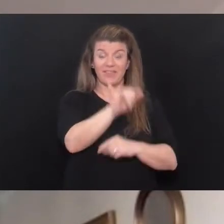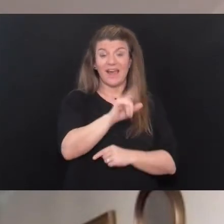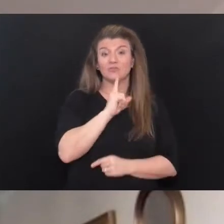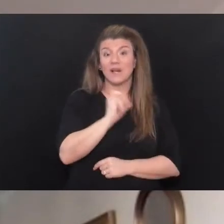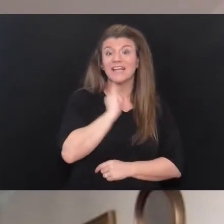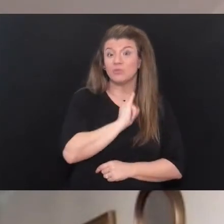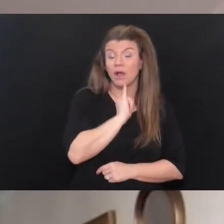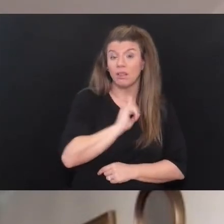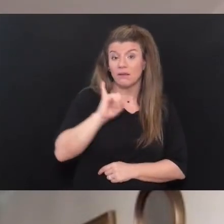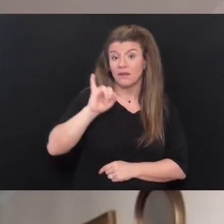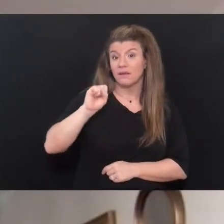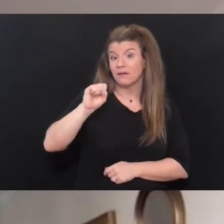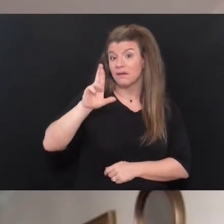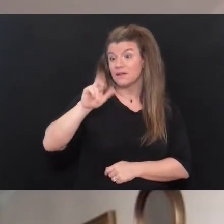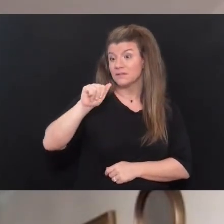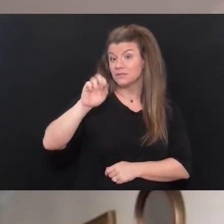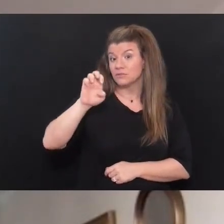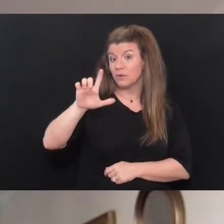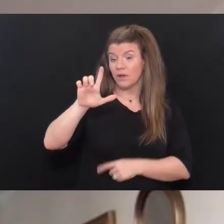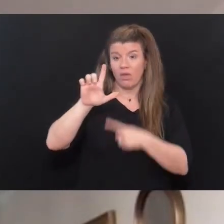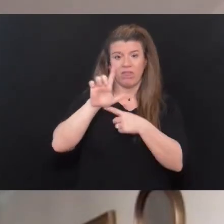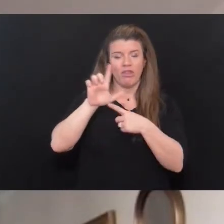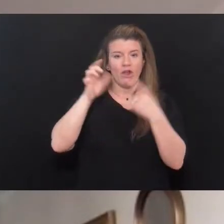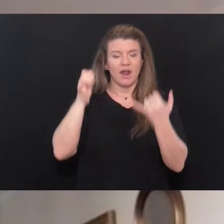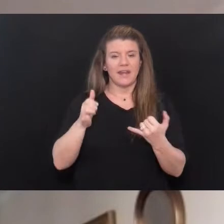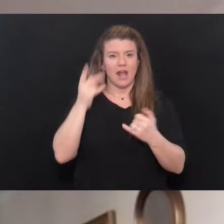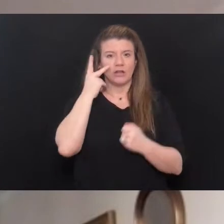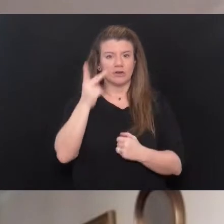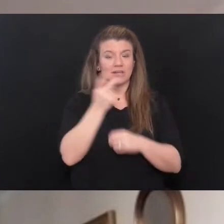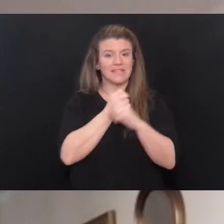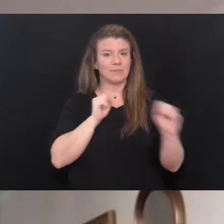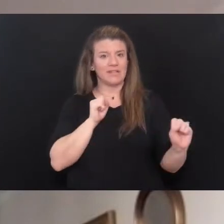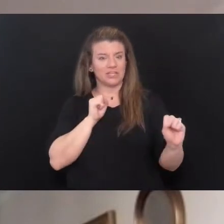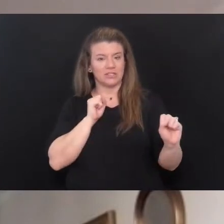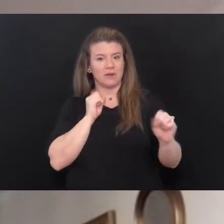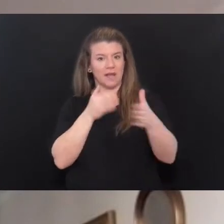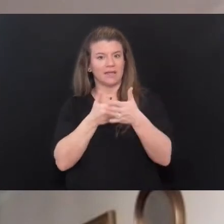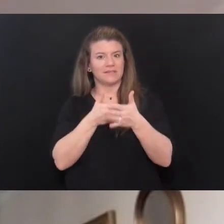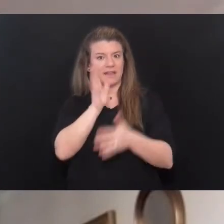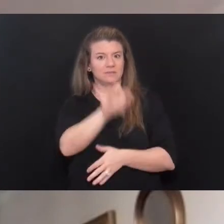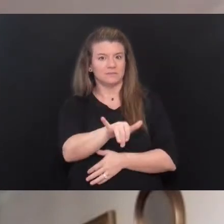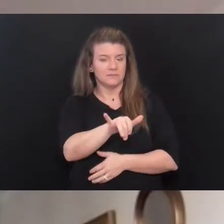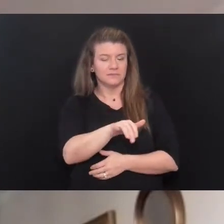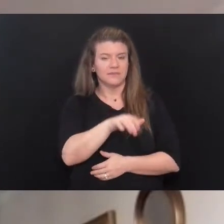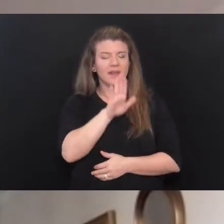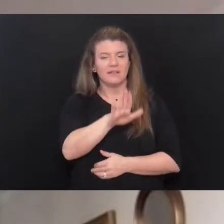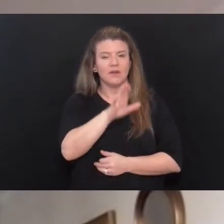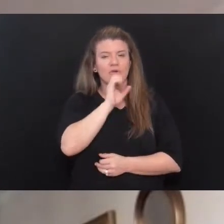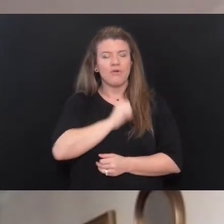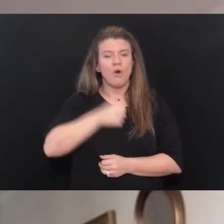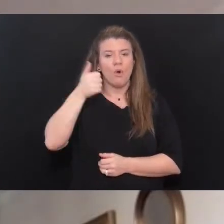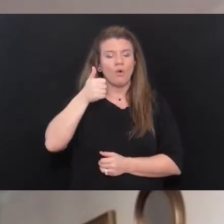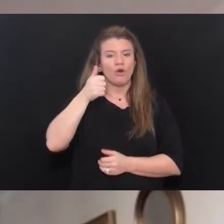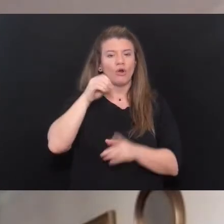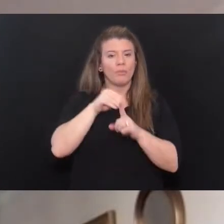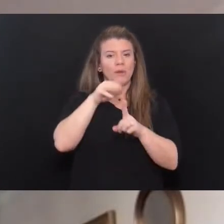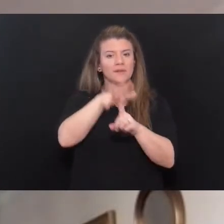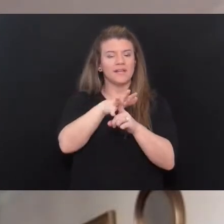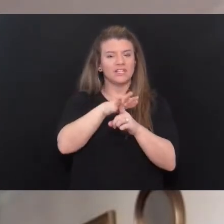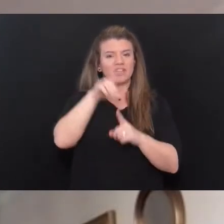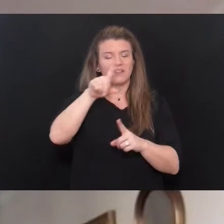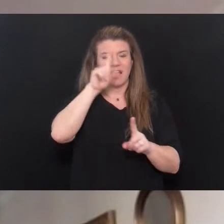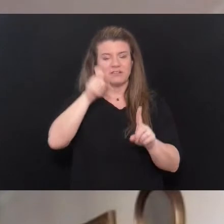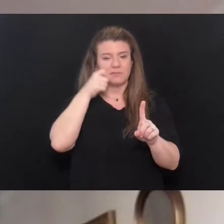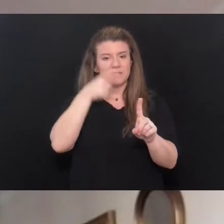is starting to see a protection against that. And particularly in their older population, they have targeted their